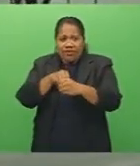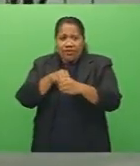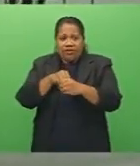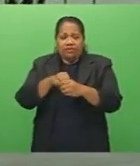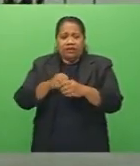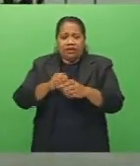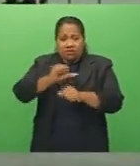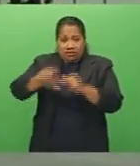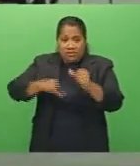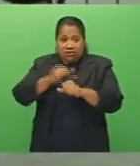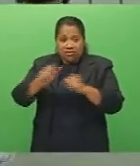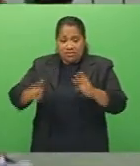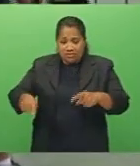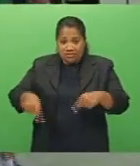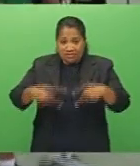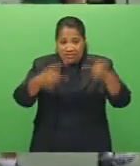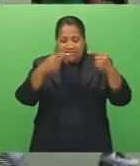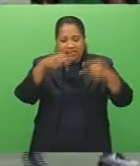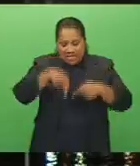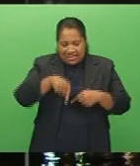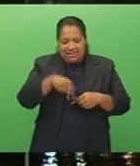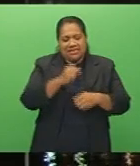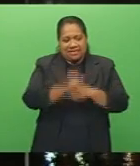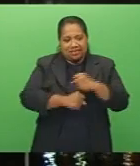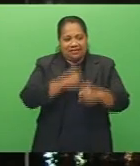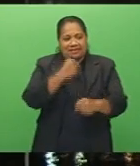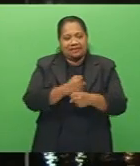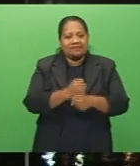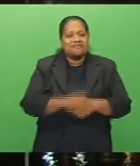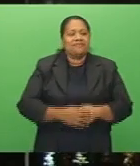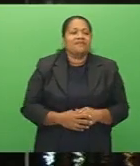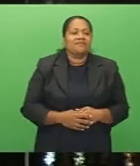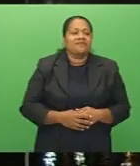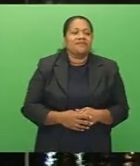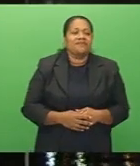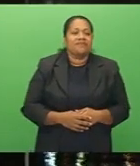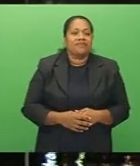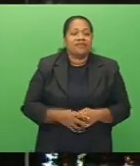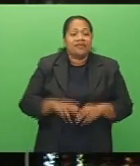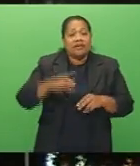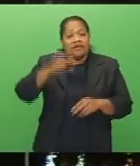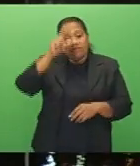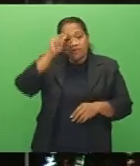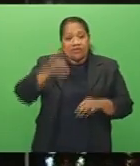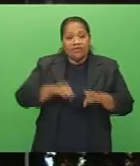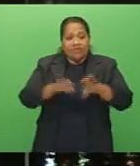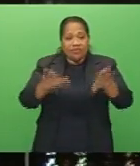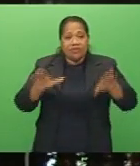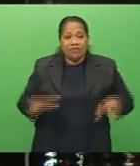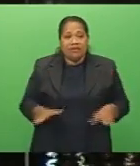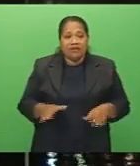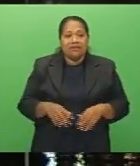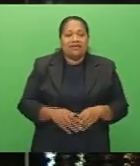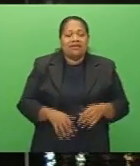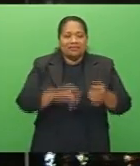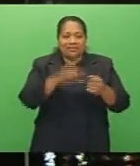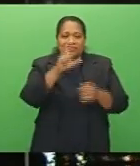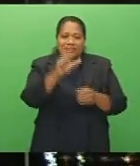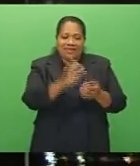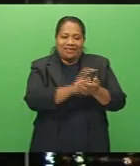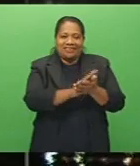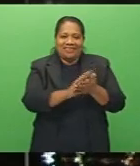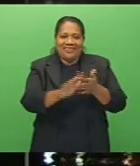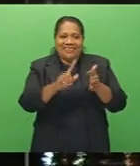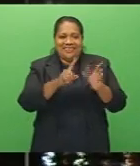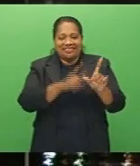Venina Rakautonga, FBC Sports. Fijian swimmer and Olympic hopeful Cheyenne Roba is pleased with her